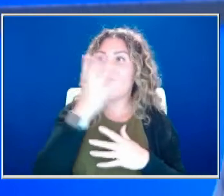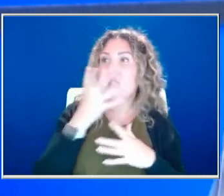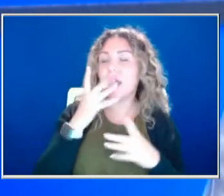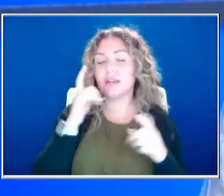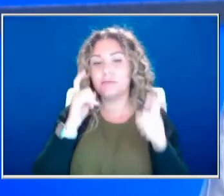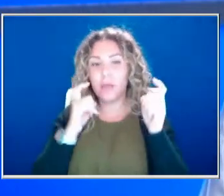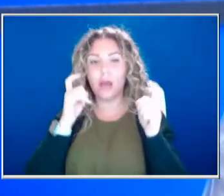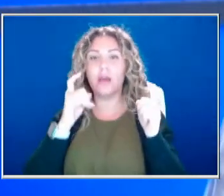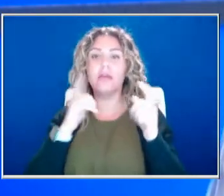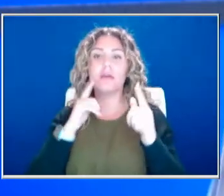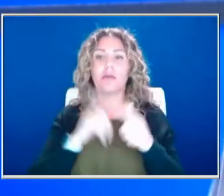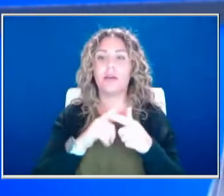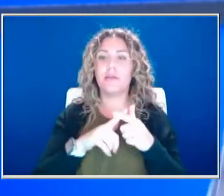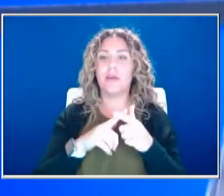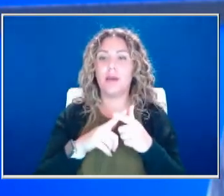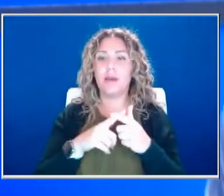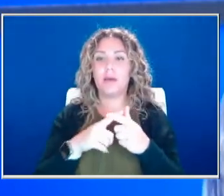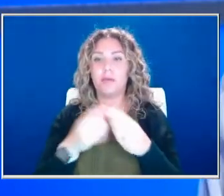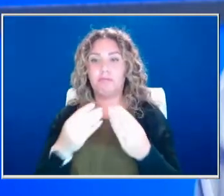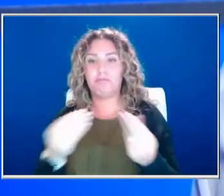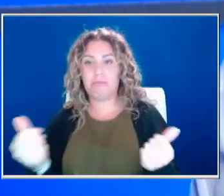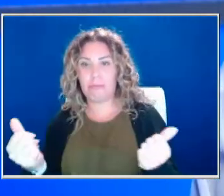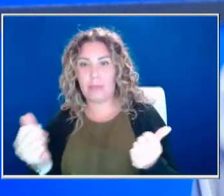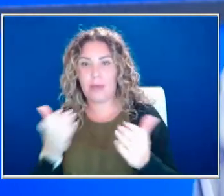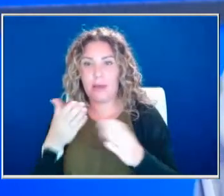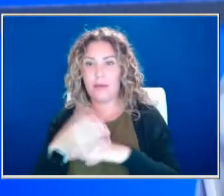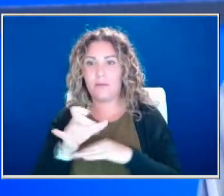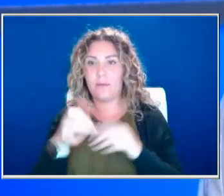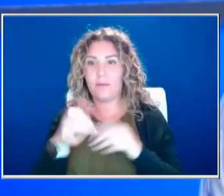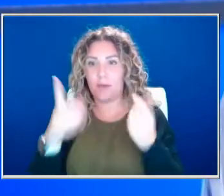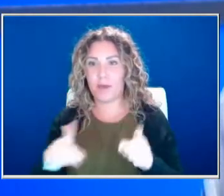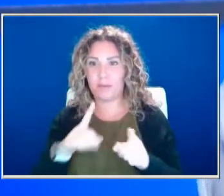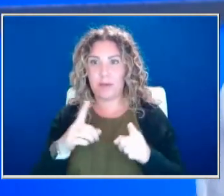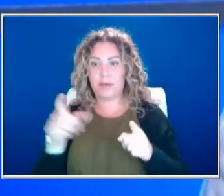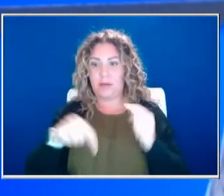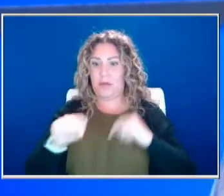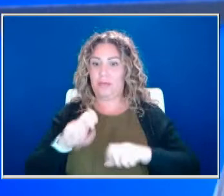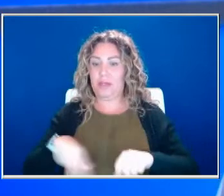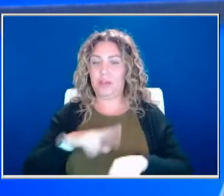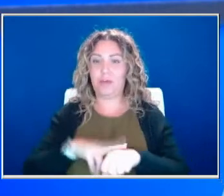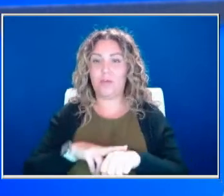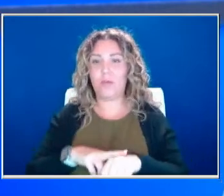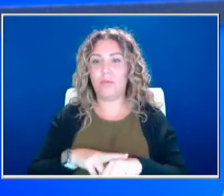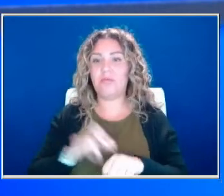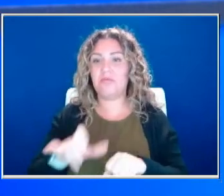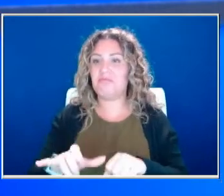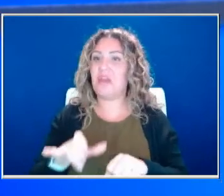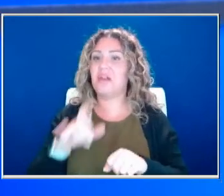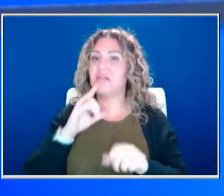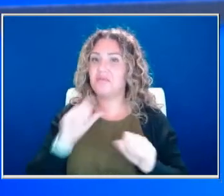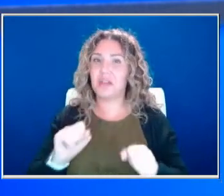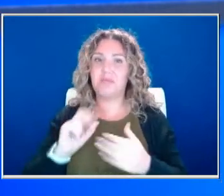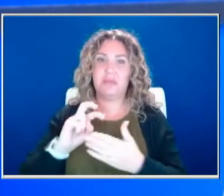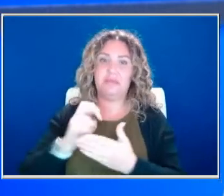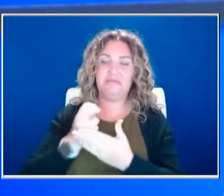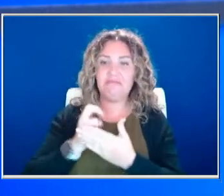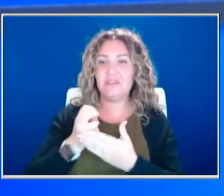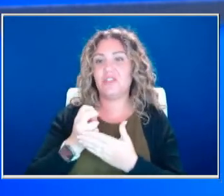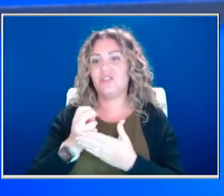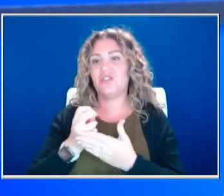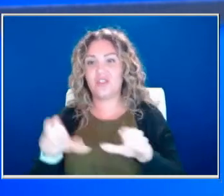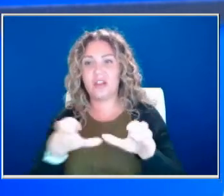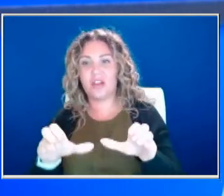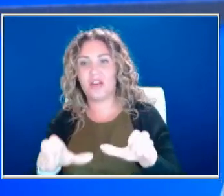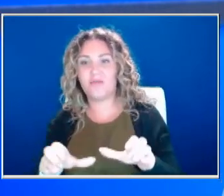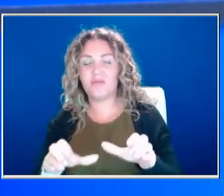goes away shortly after that happens. So you get back to almost normal right away. That could be a seizure activity, and that's another reason that people present with these